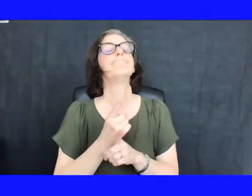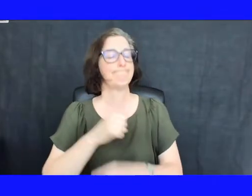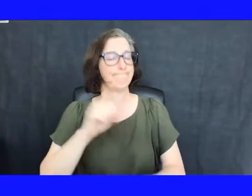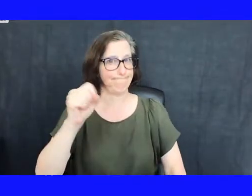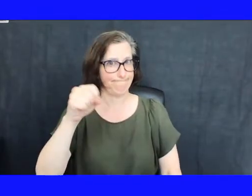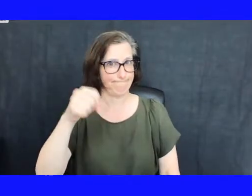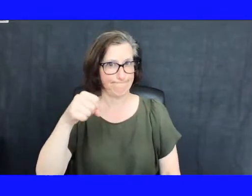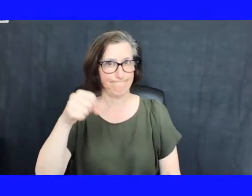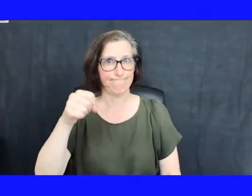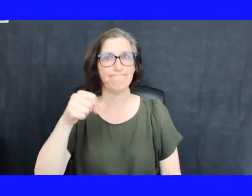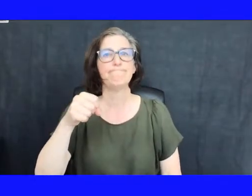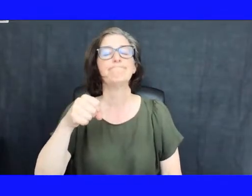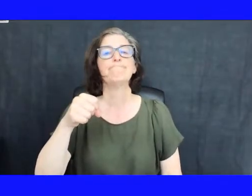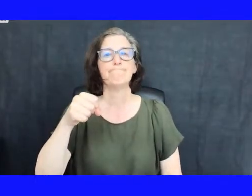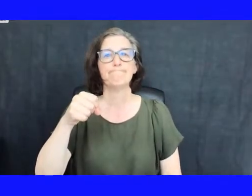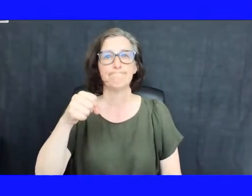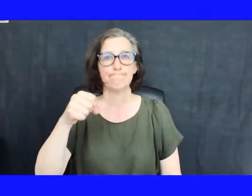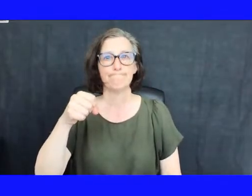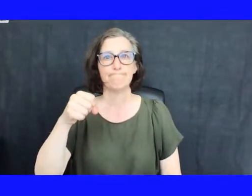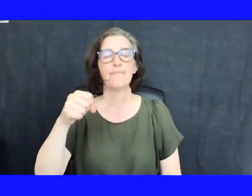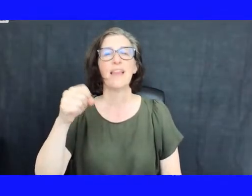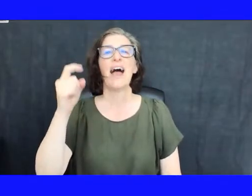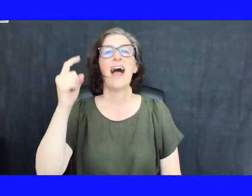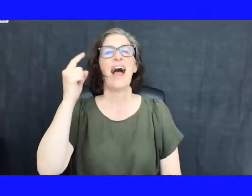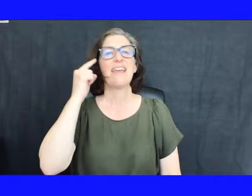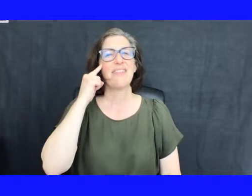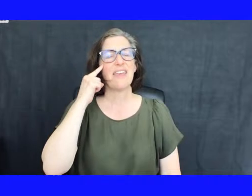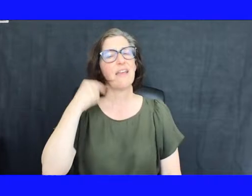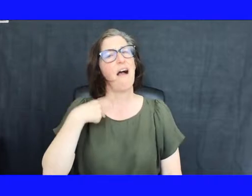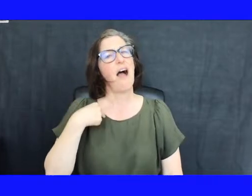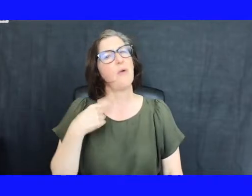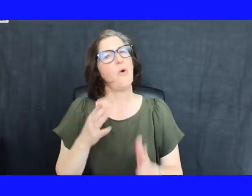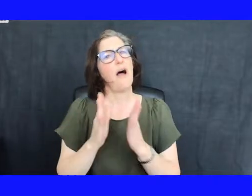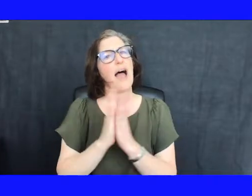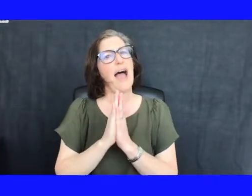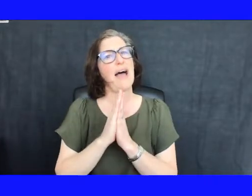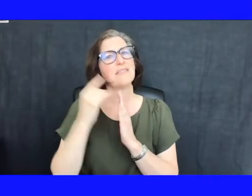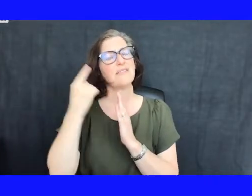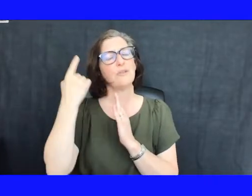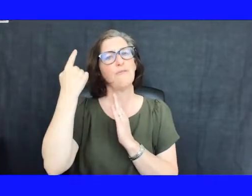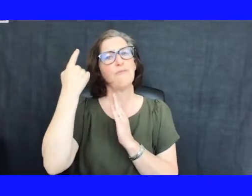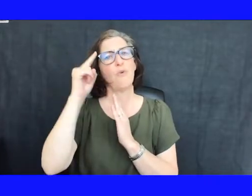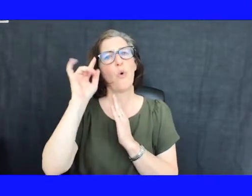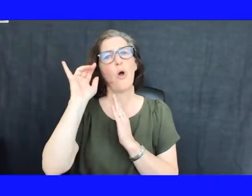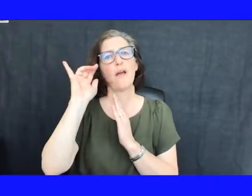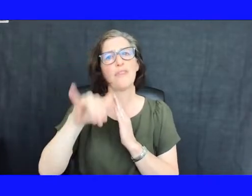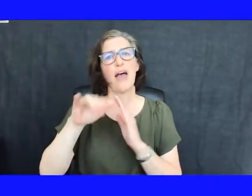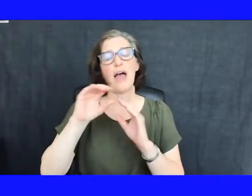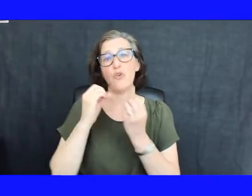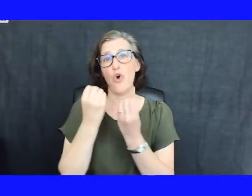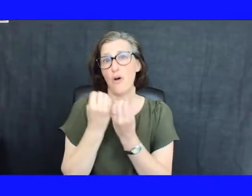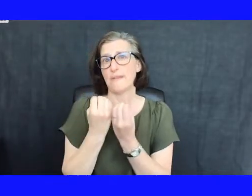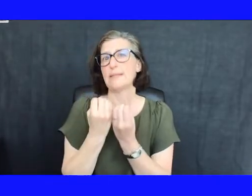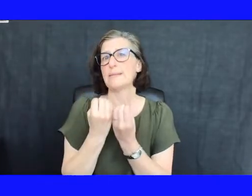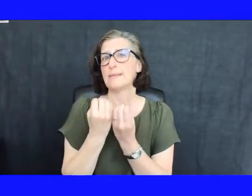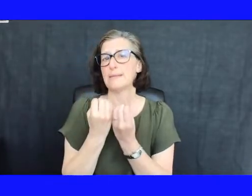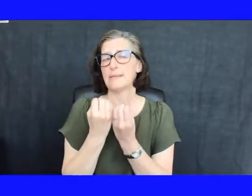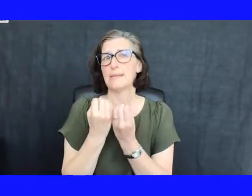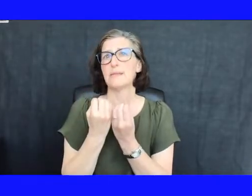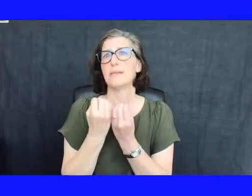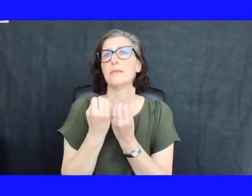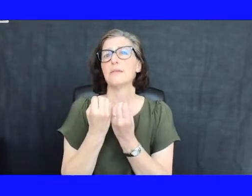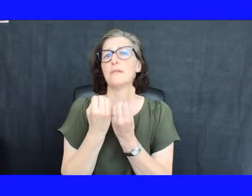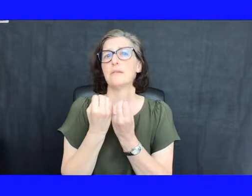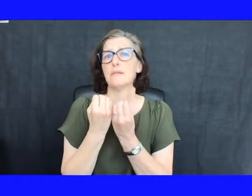a better view of it. And maybe, I don't know how feasible it is to give some statistics similar to what we